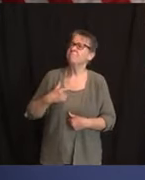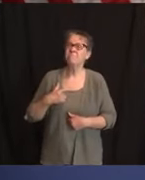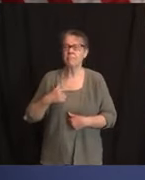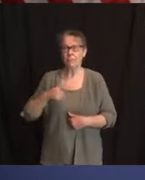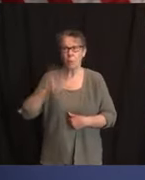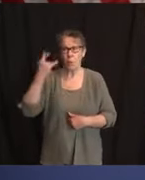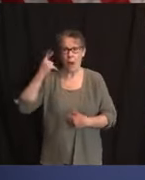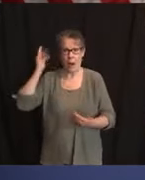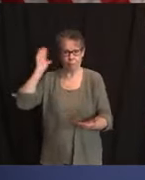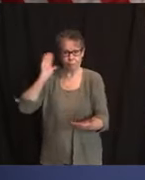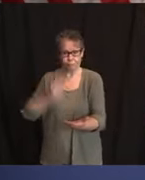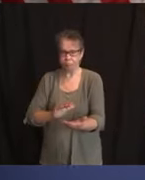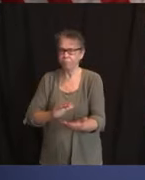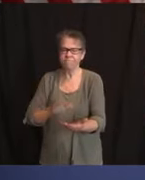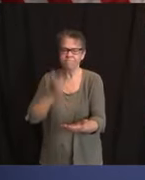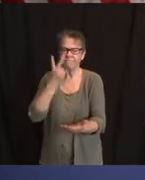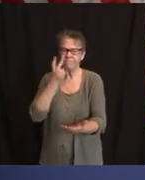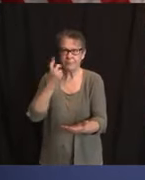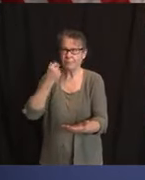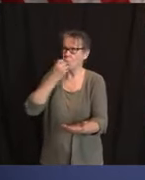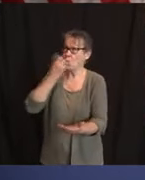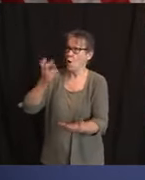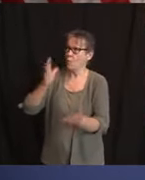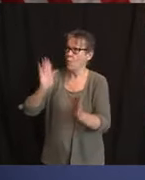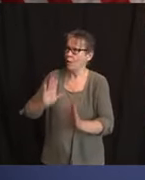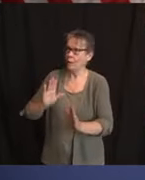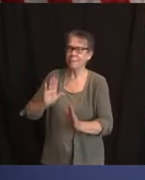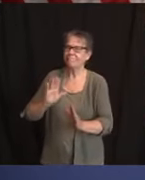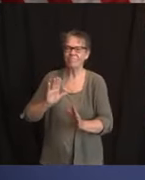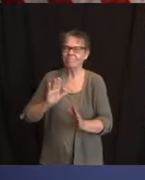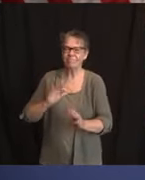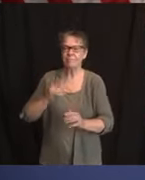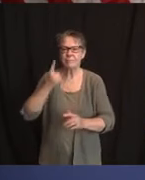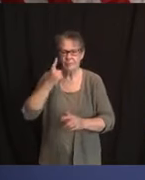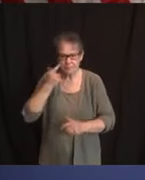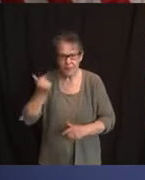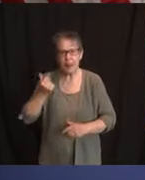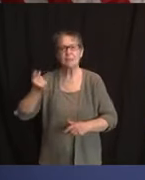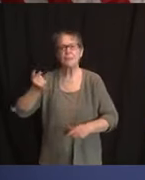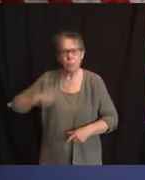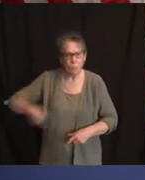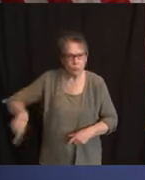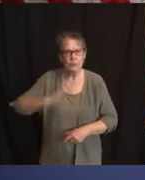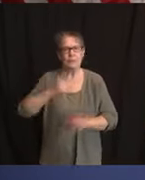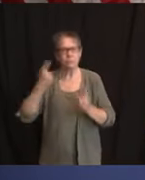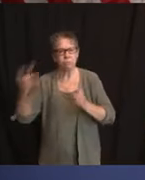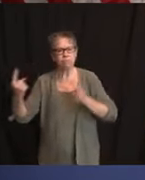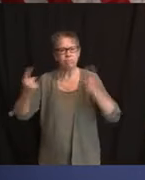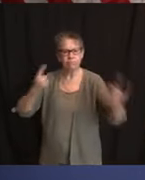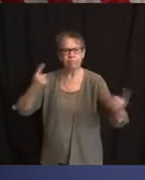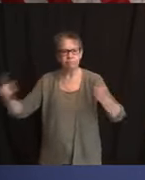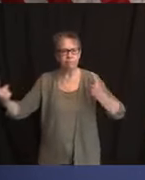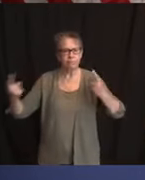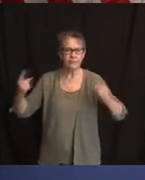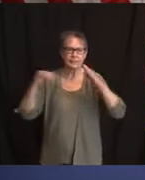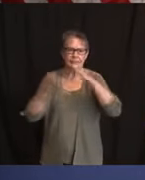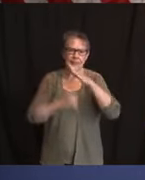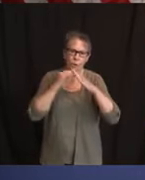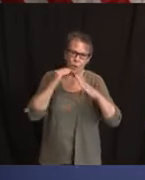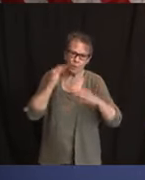Martel, come back because I missed your institutional settings. What was the question? Knowing the proportion of new cases from the general public